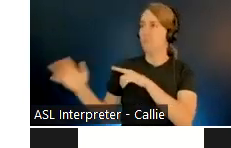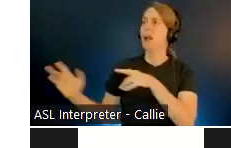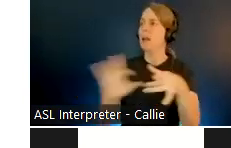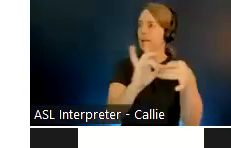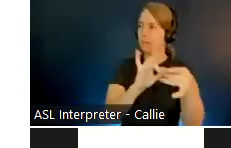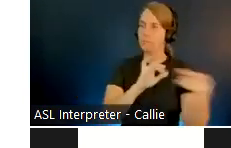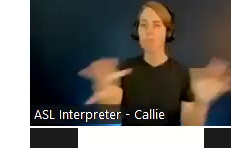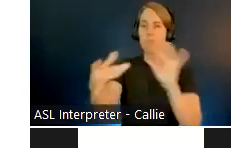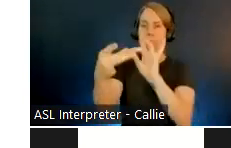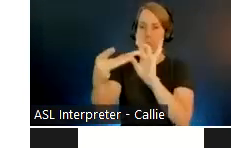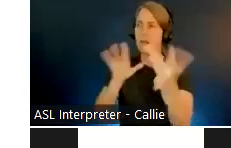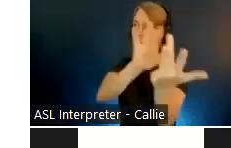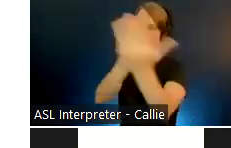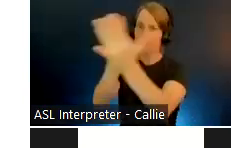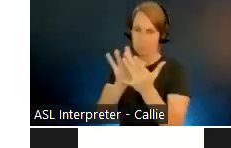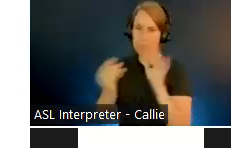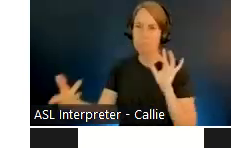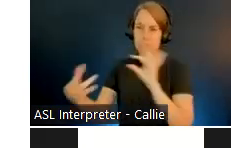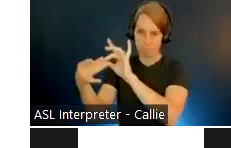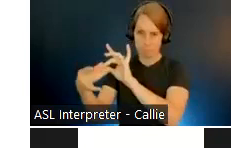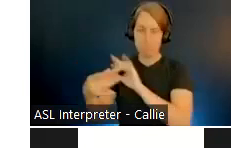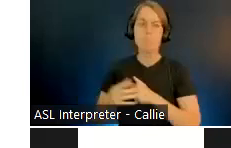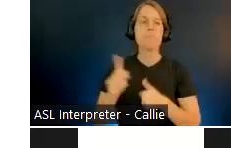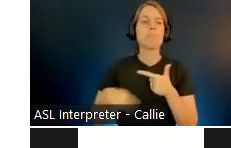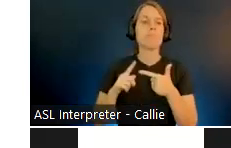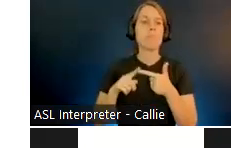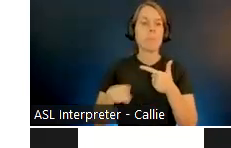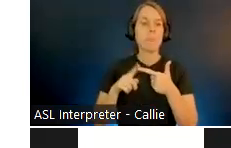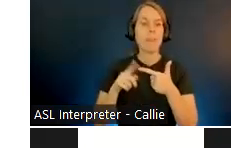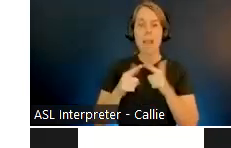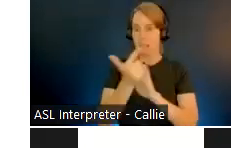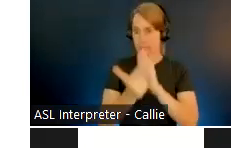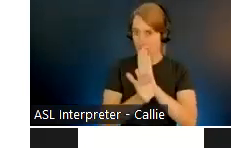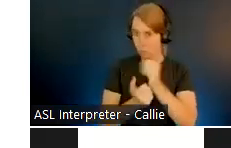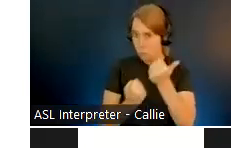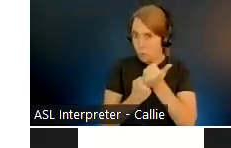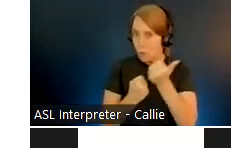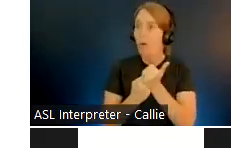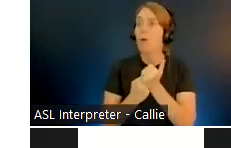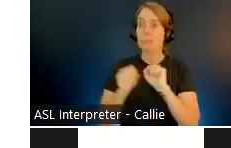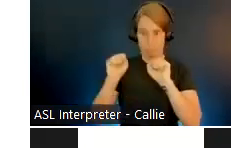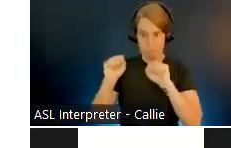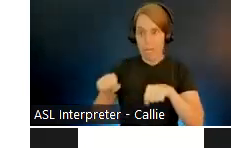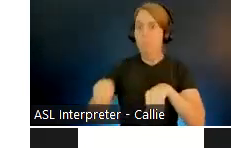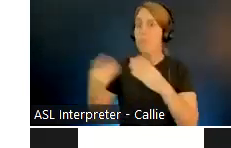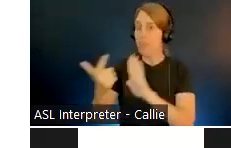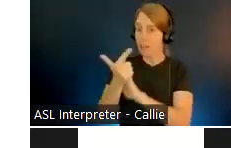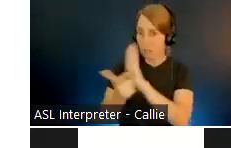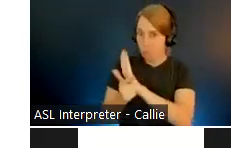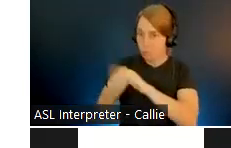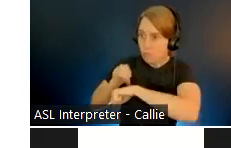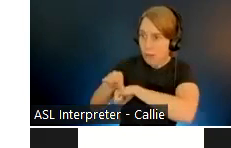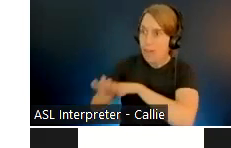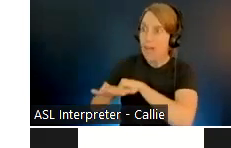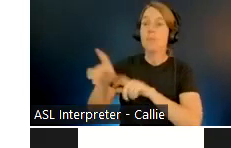to people up to and including class action litigation. We provide education and